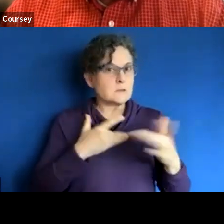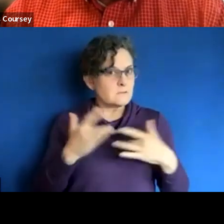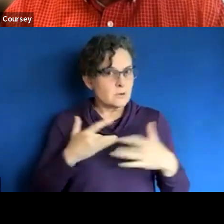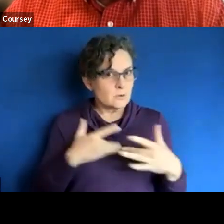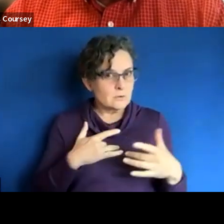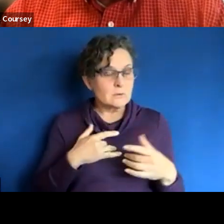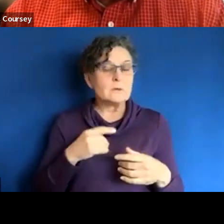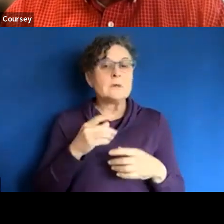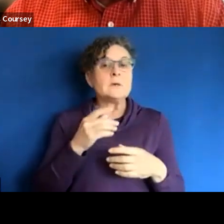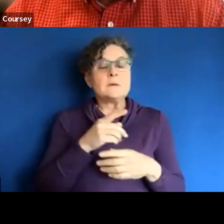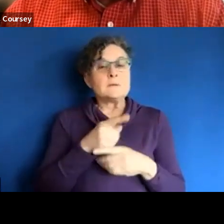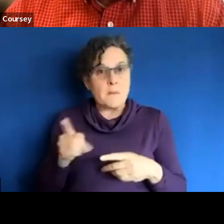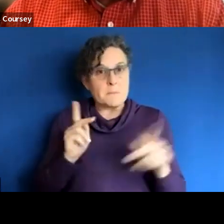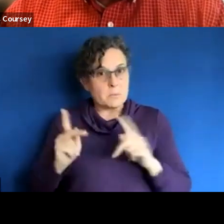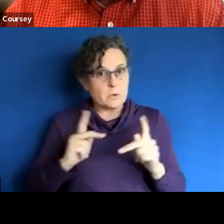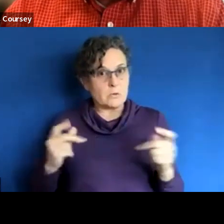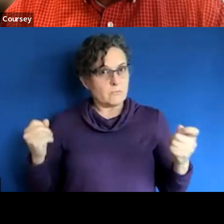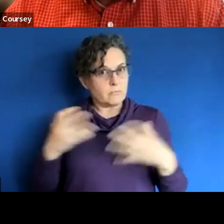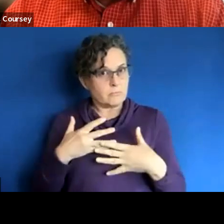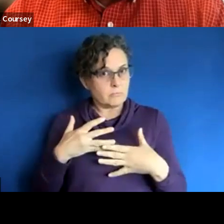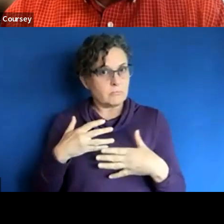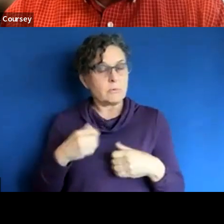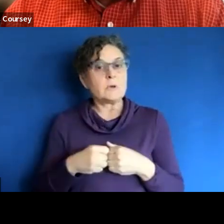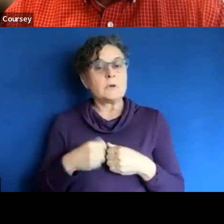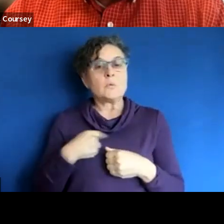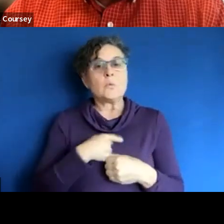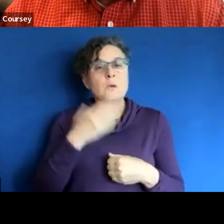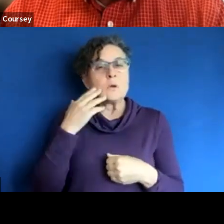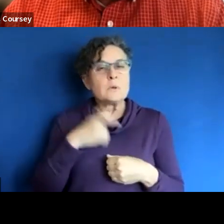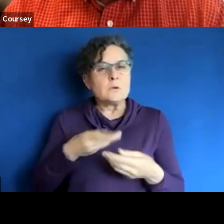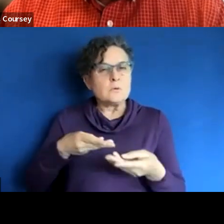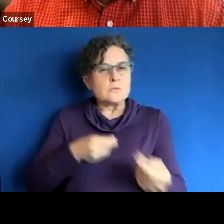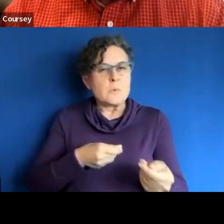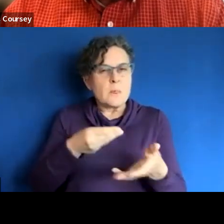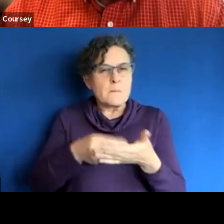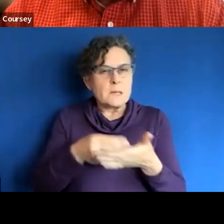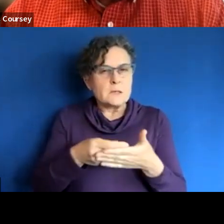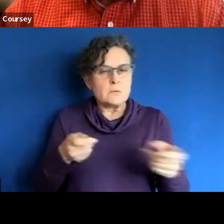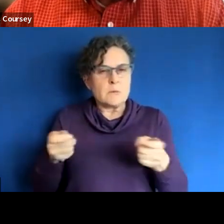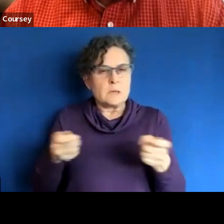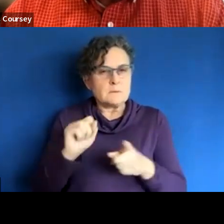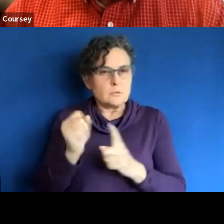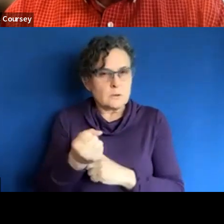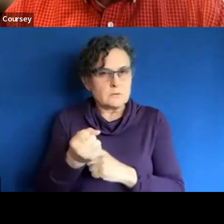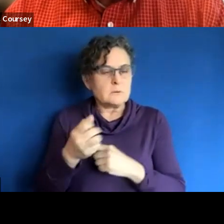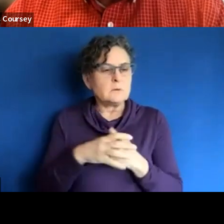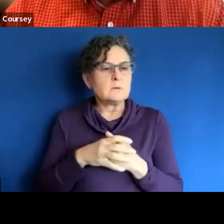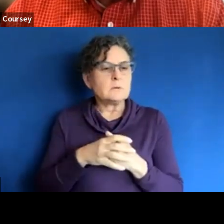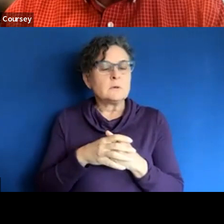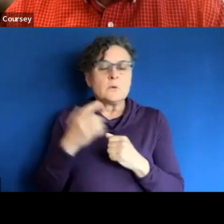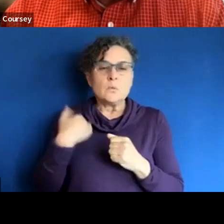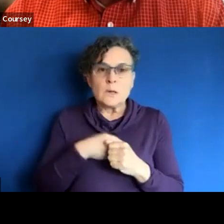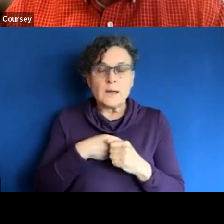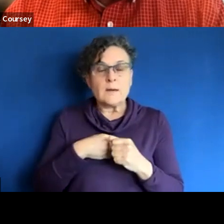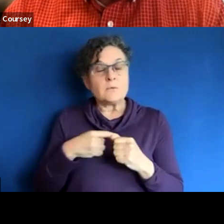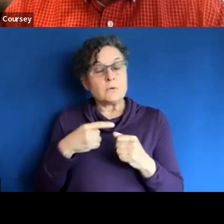fear. It comes with a reality that we need to spend the money to be able to manage the situation on security, on